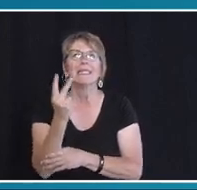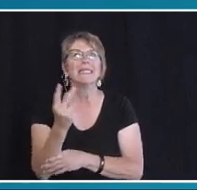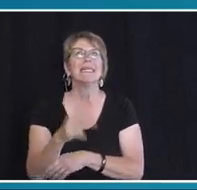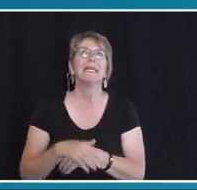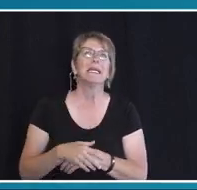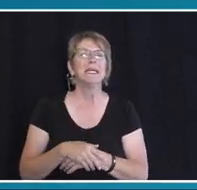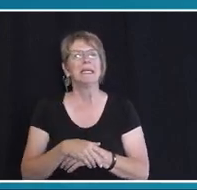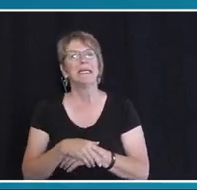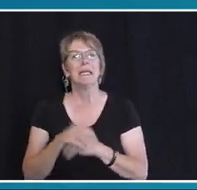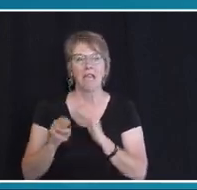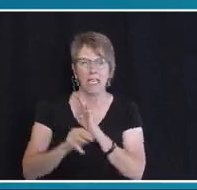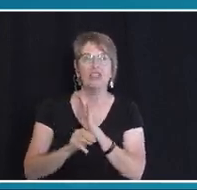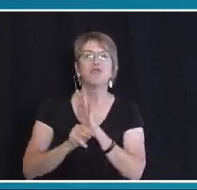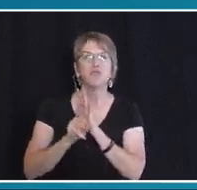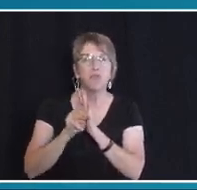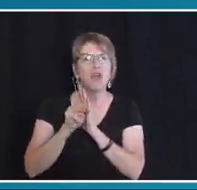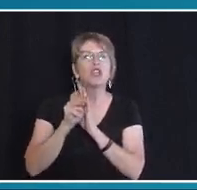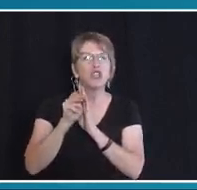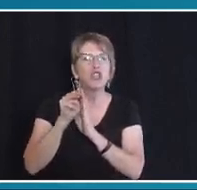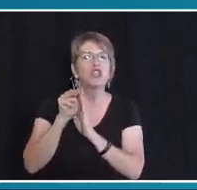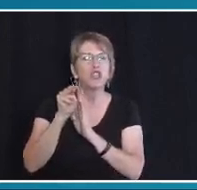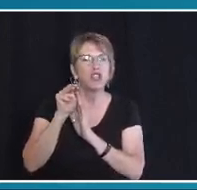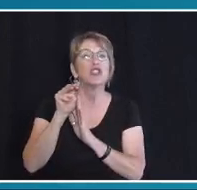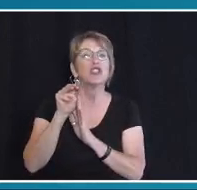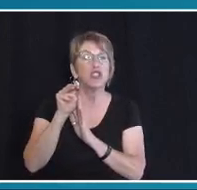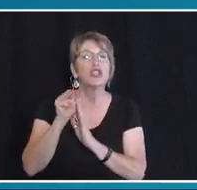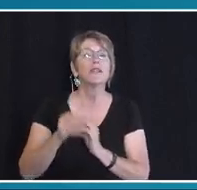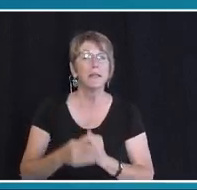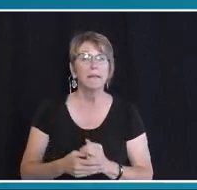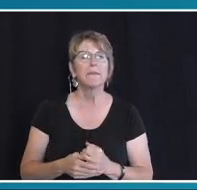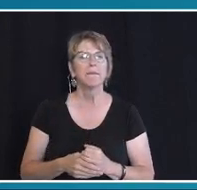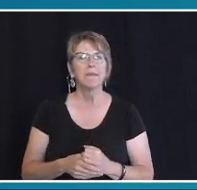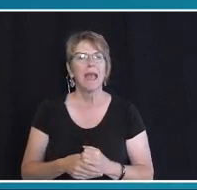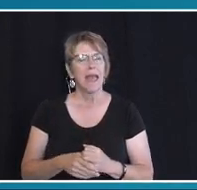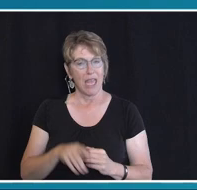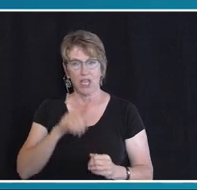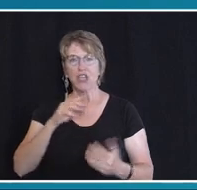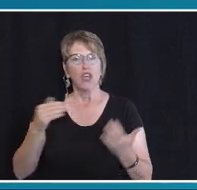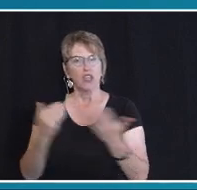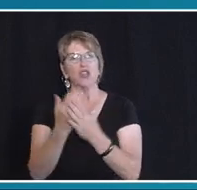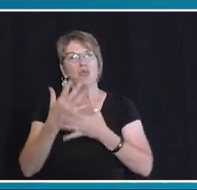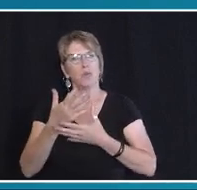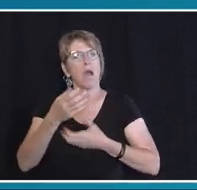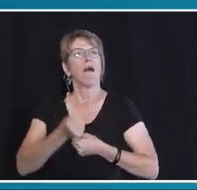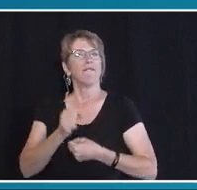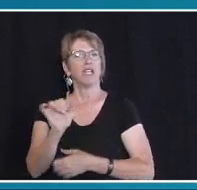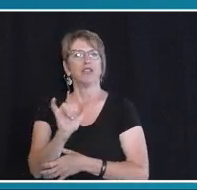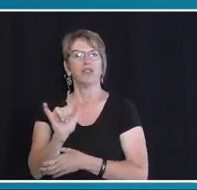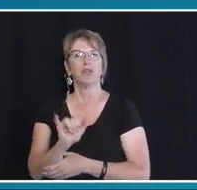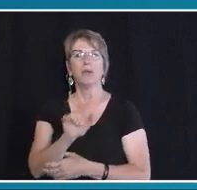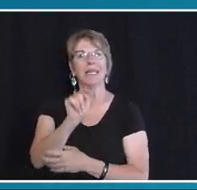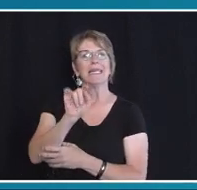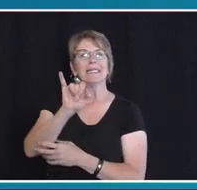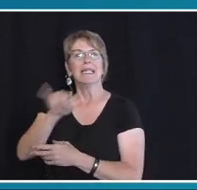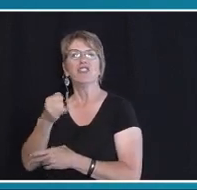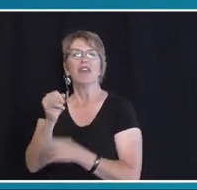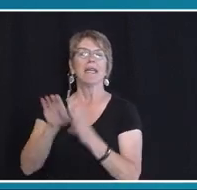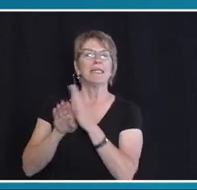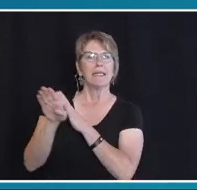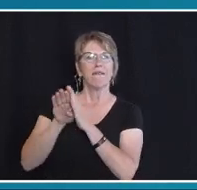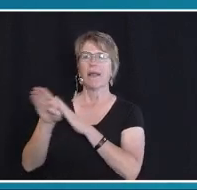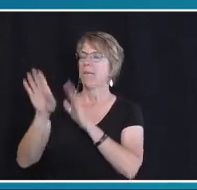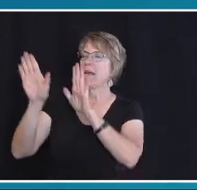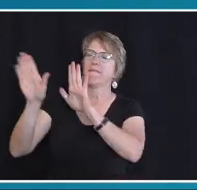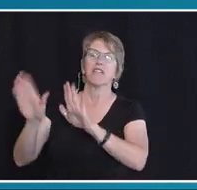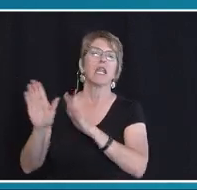that over the years that he has developed and the confidence in him. TJ has really developed into a